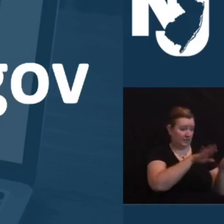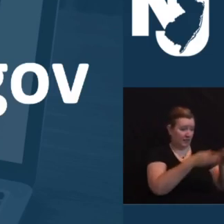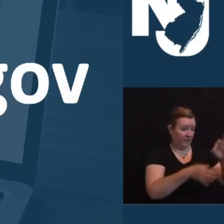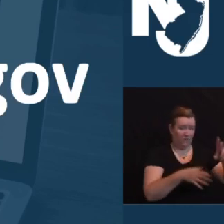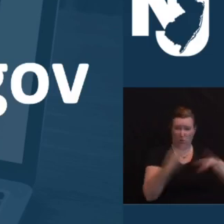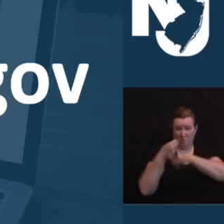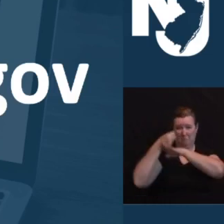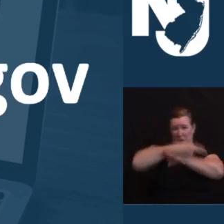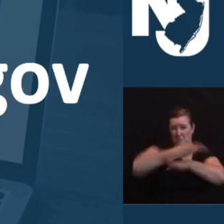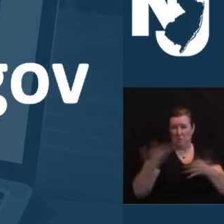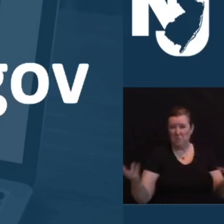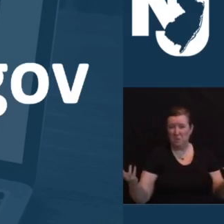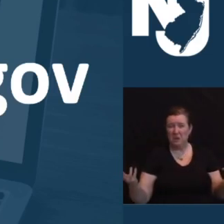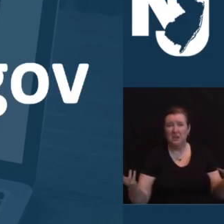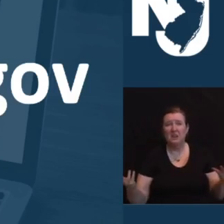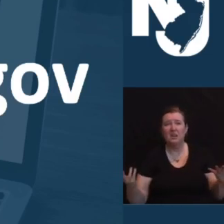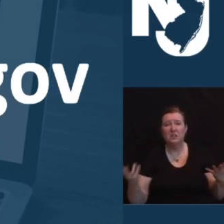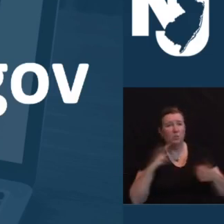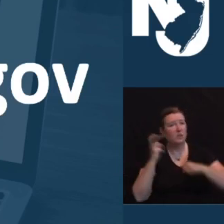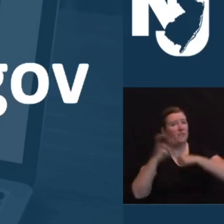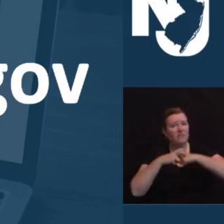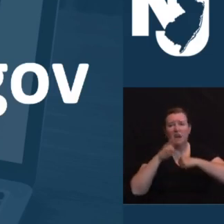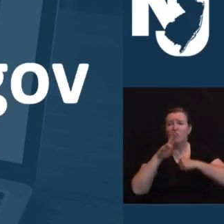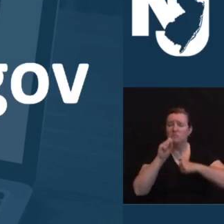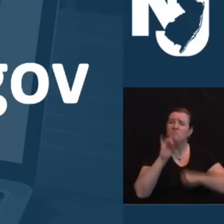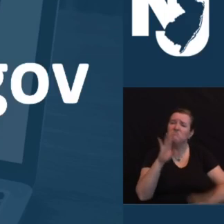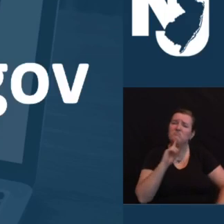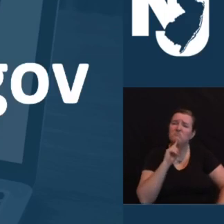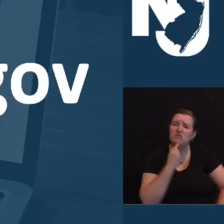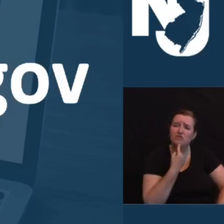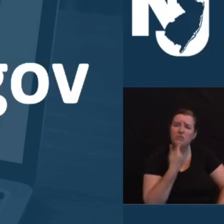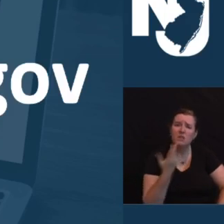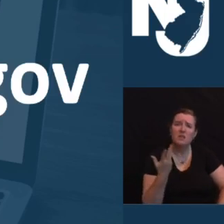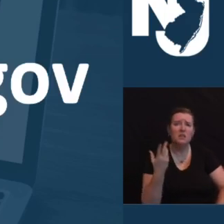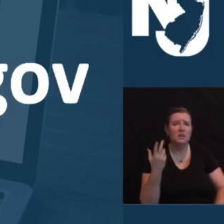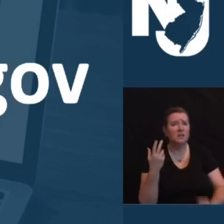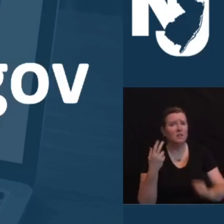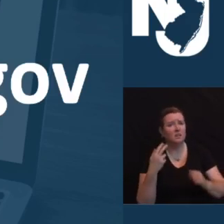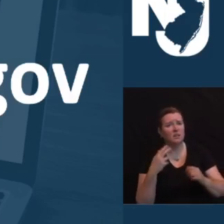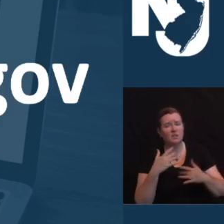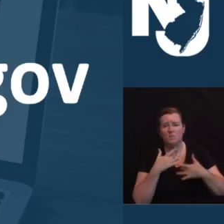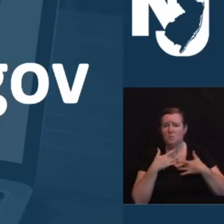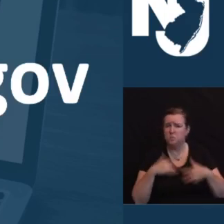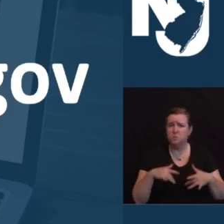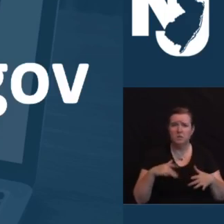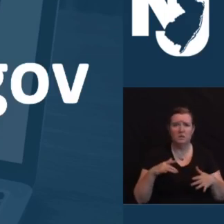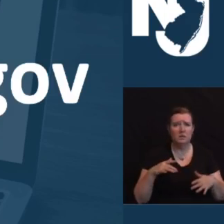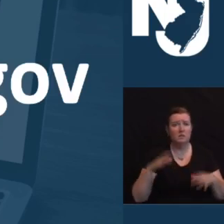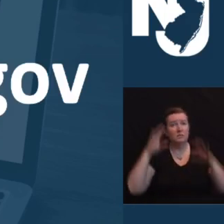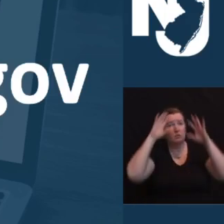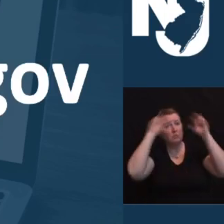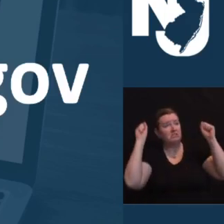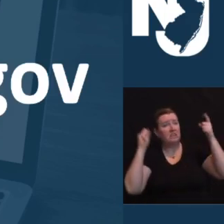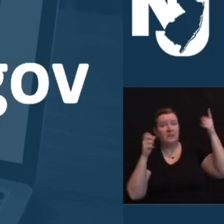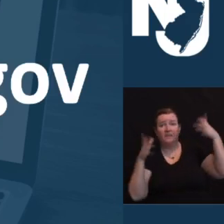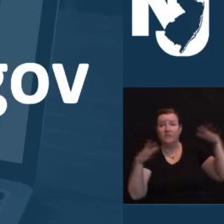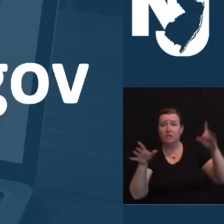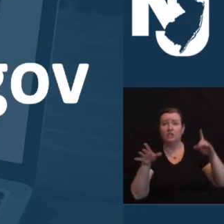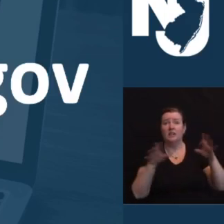was extremely disappointed to hear the president's words when he got out of the hospital. And by the way, we continue to wish him, the First